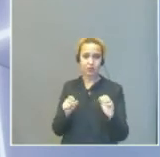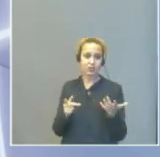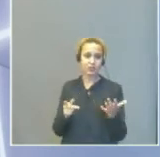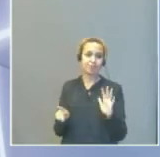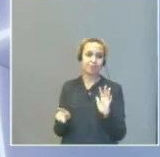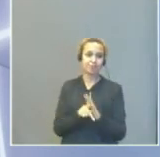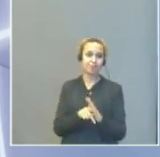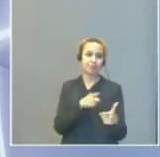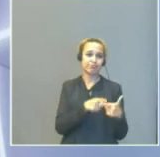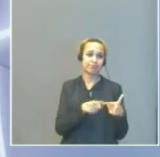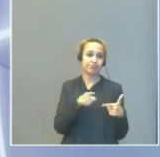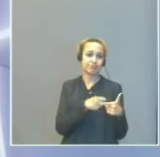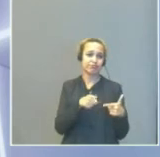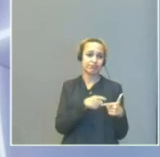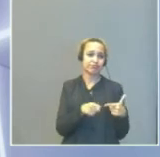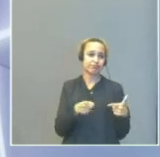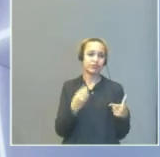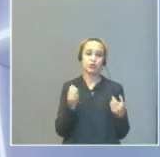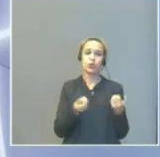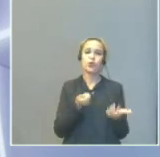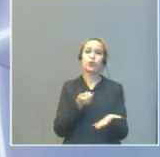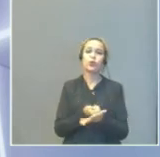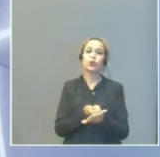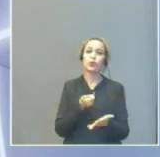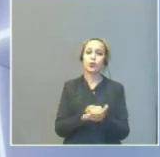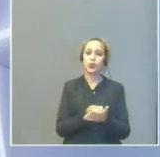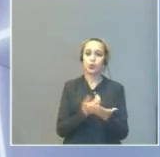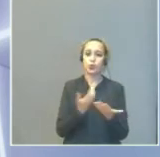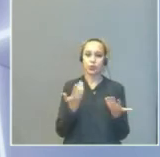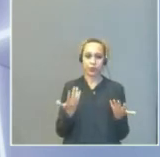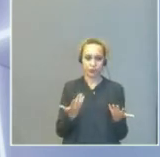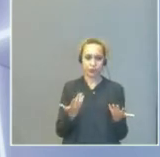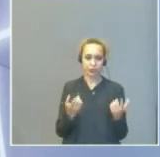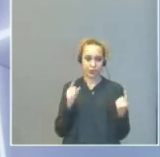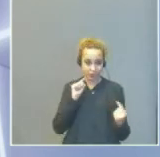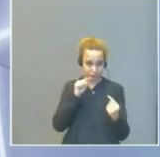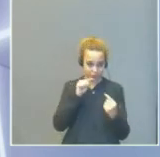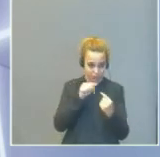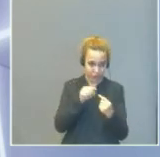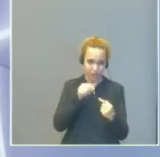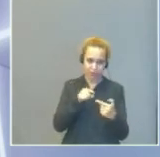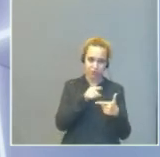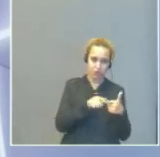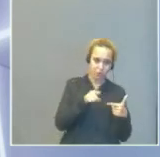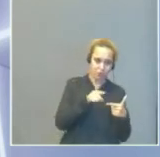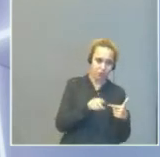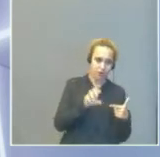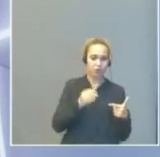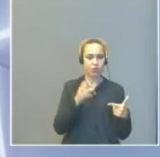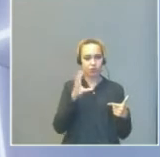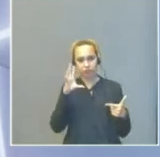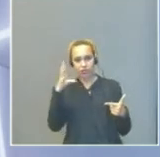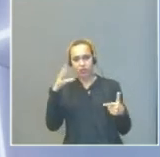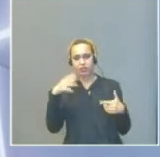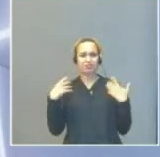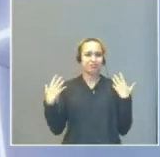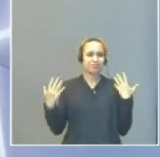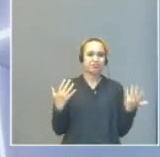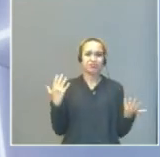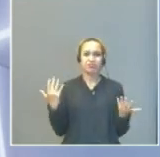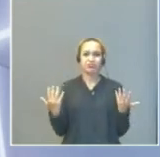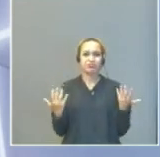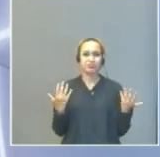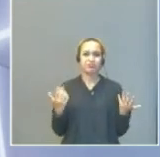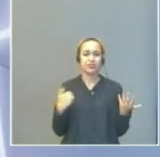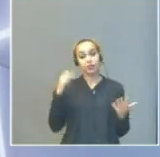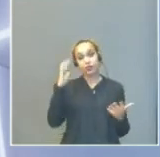How does meeting our objectives become a problem or become problematic? Well, I think we're now in a time where we